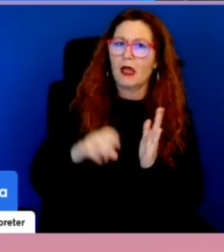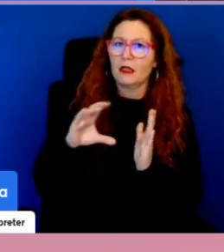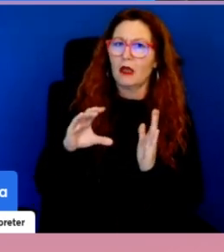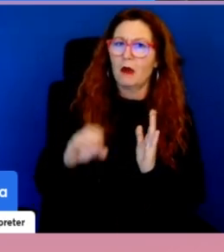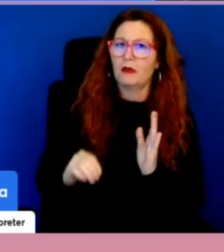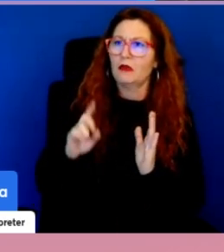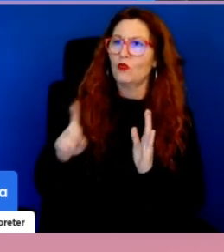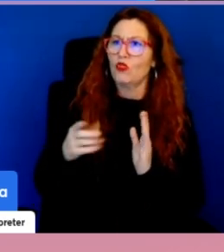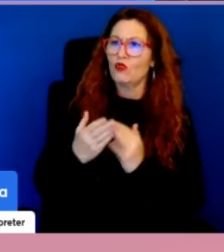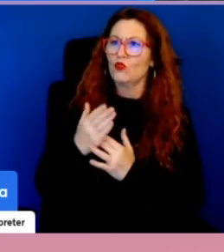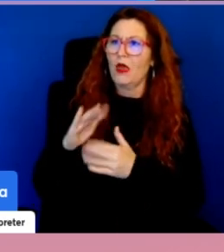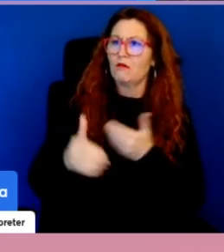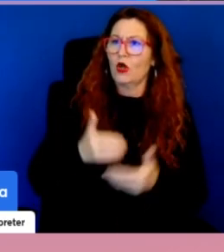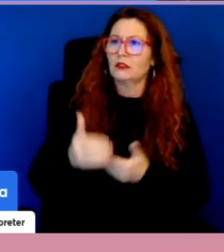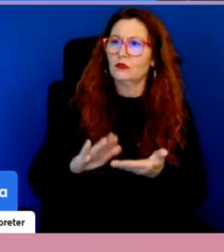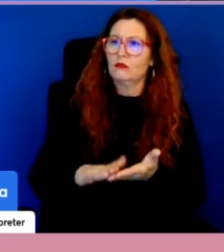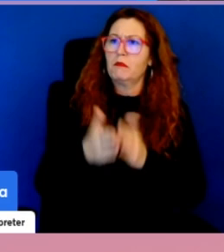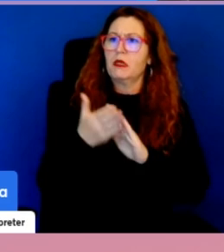process?